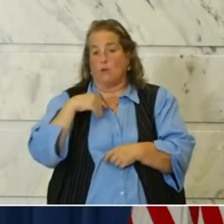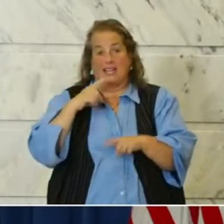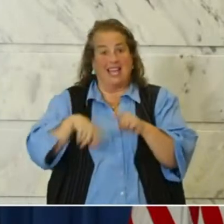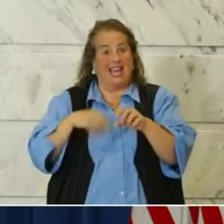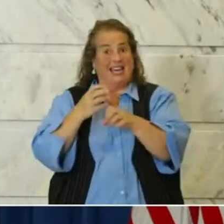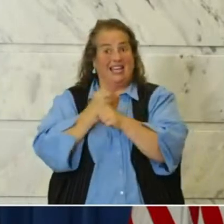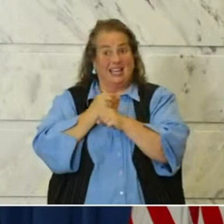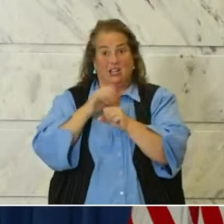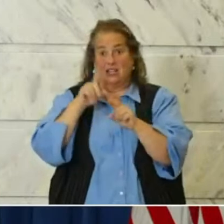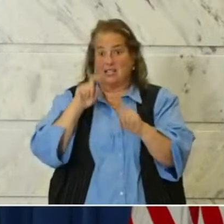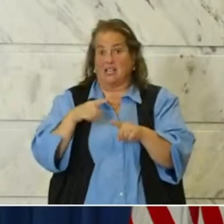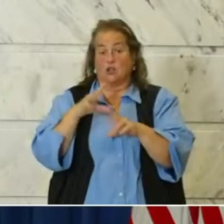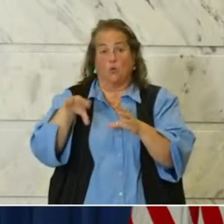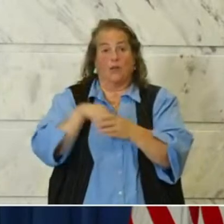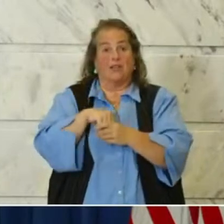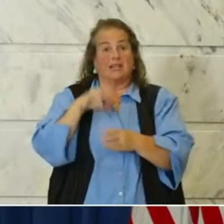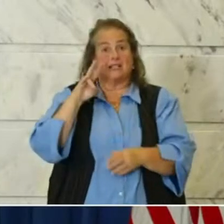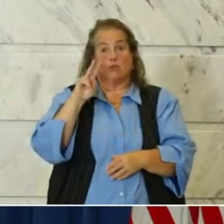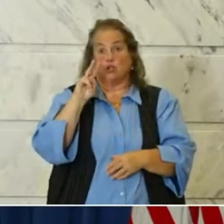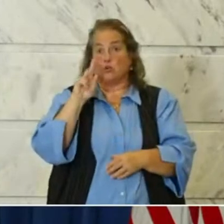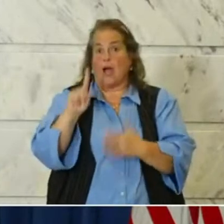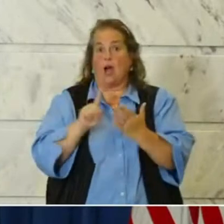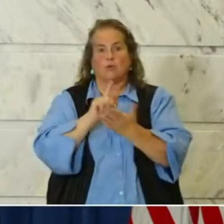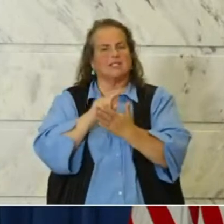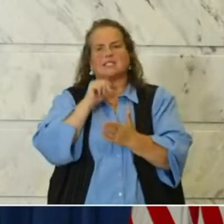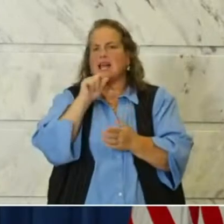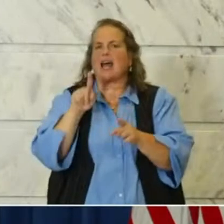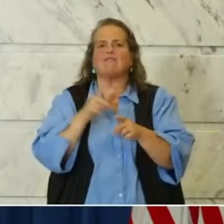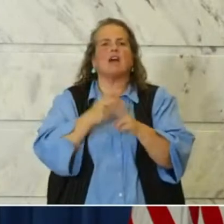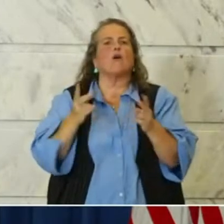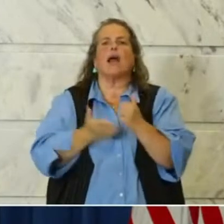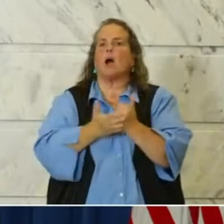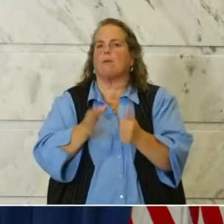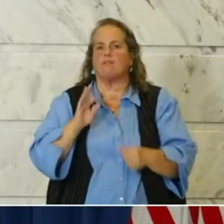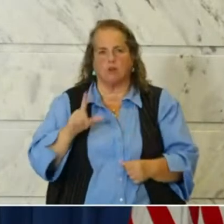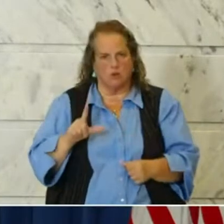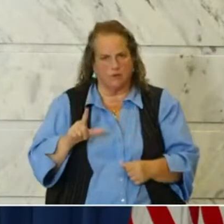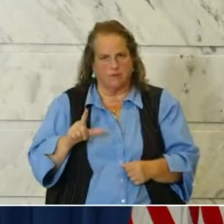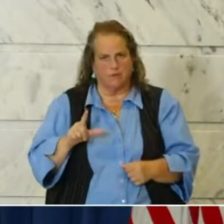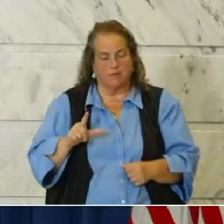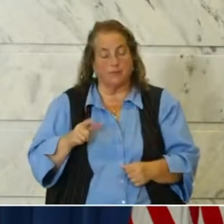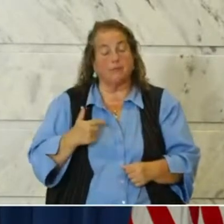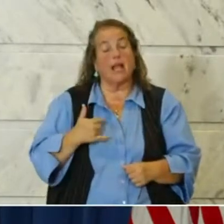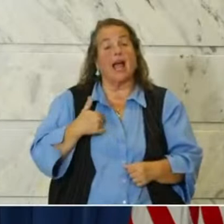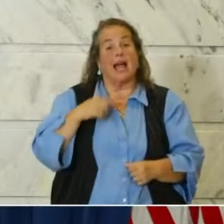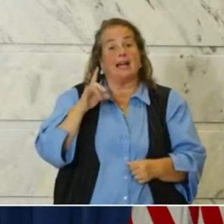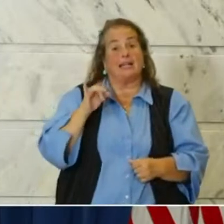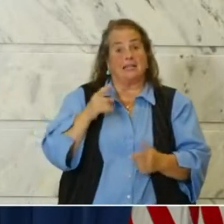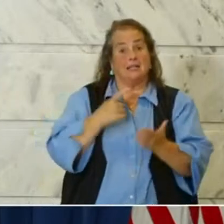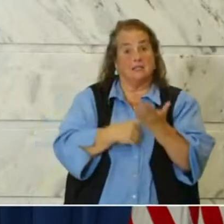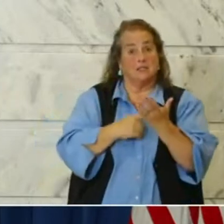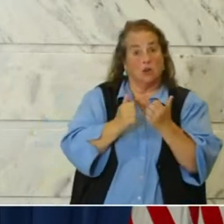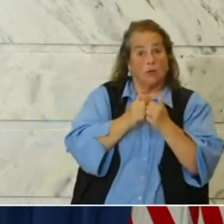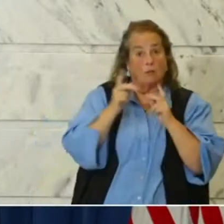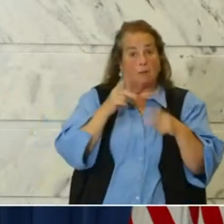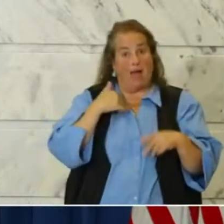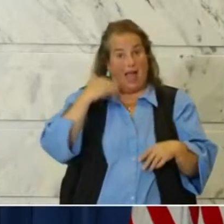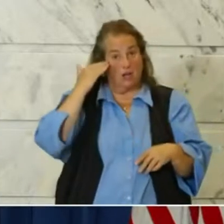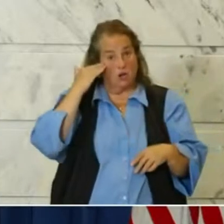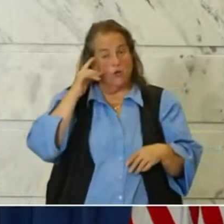hours, it's not as helpful as it needs to be. Now, I was talking through with folks that I know that had to go